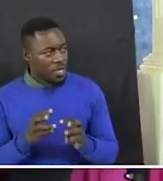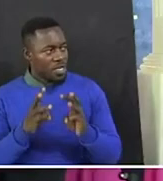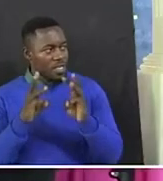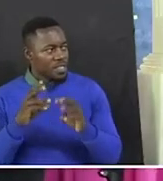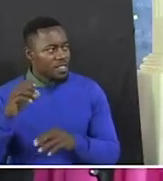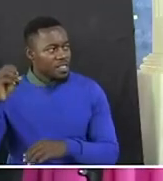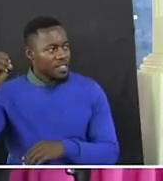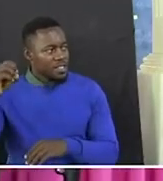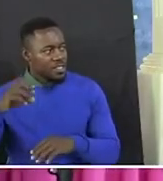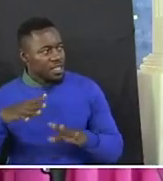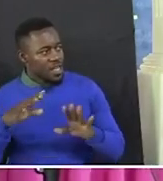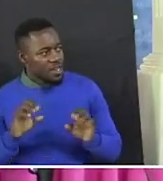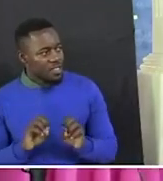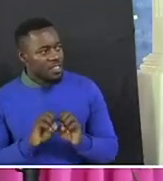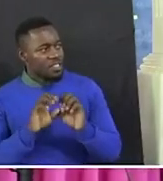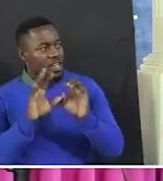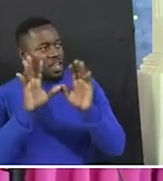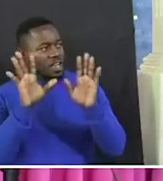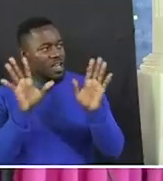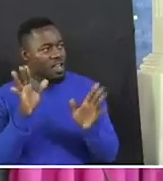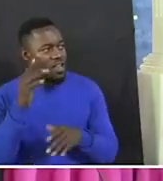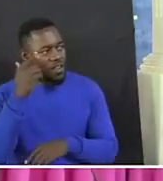is shining